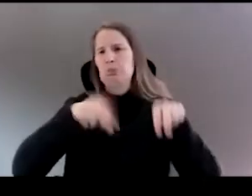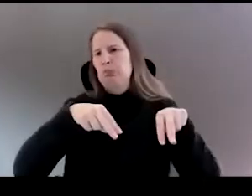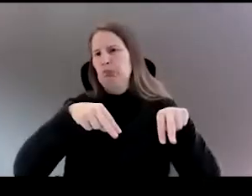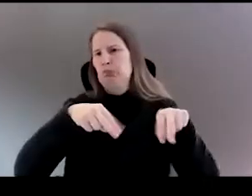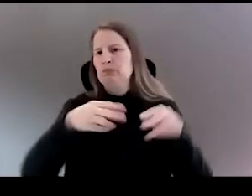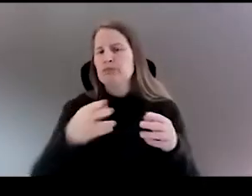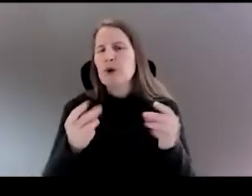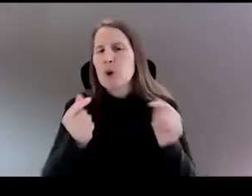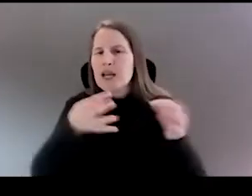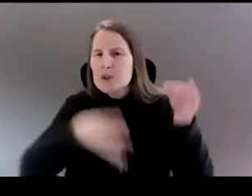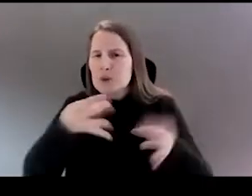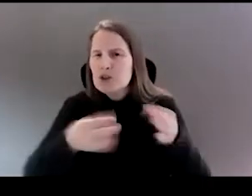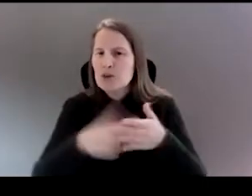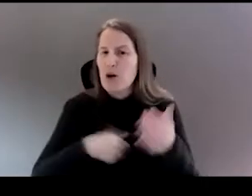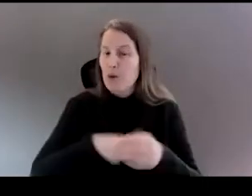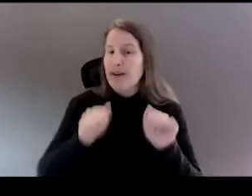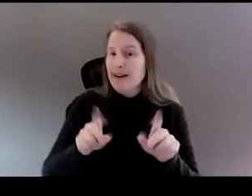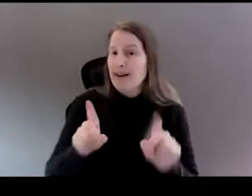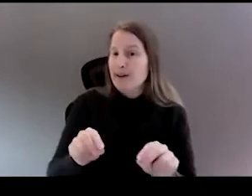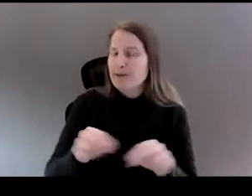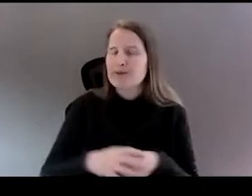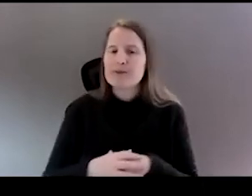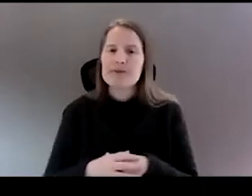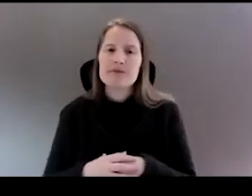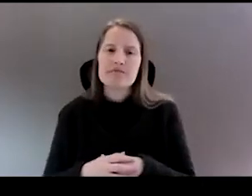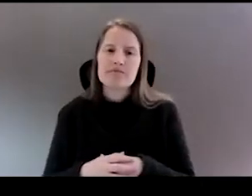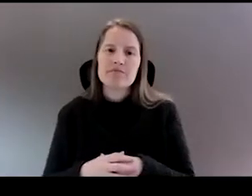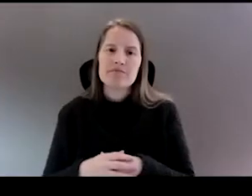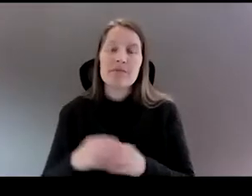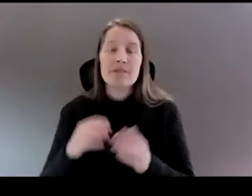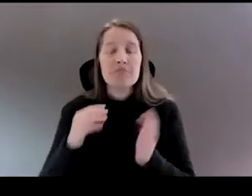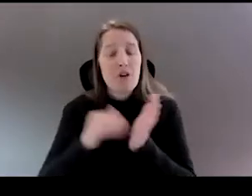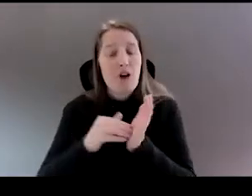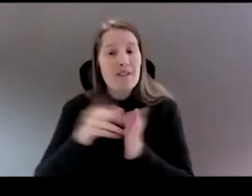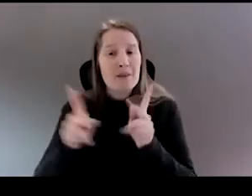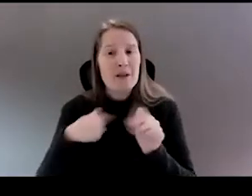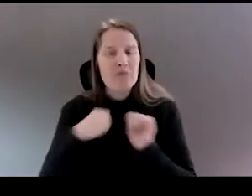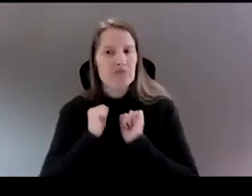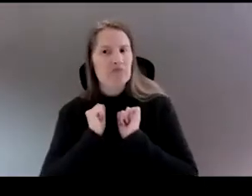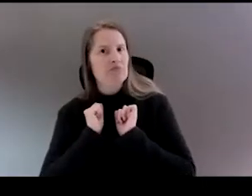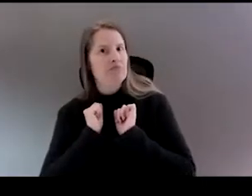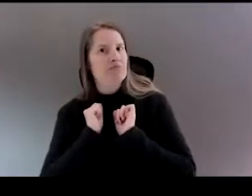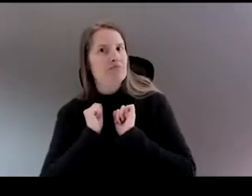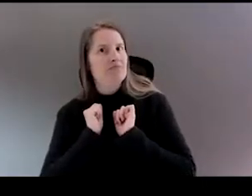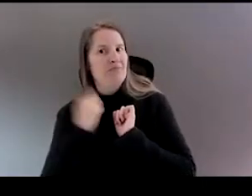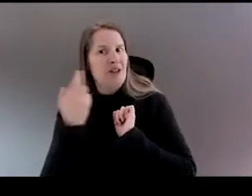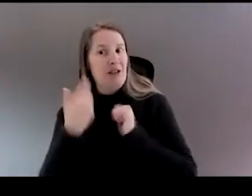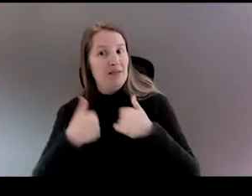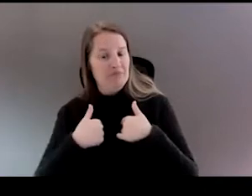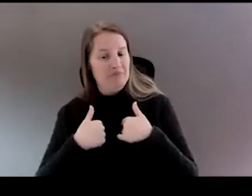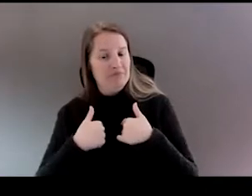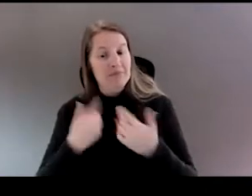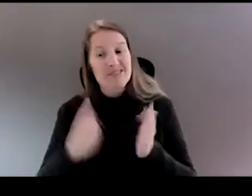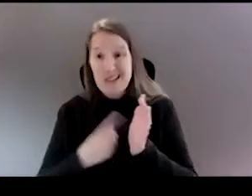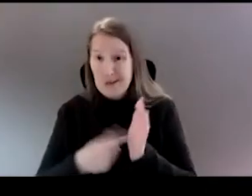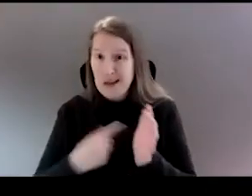abilities. And more often than not, people are really taken aback when I realize that I sometimes am the one that has the